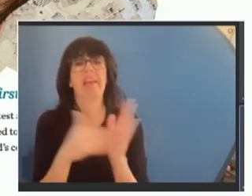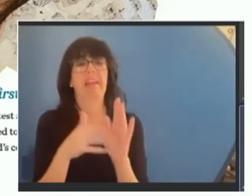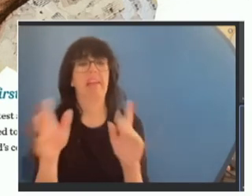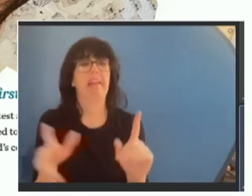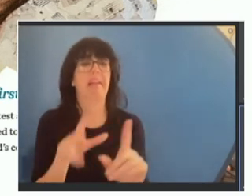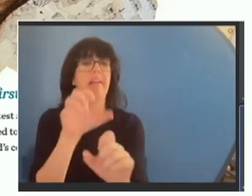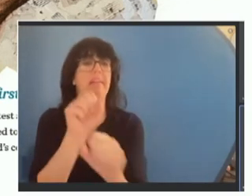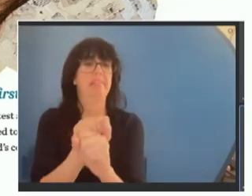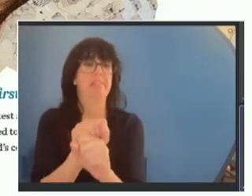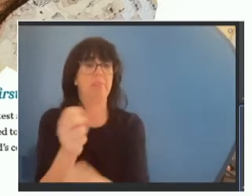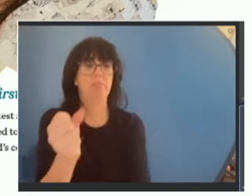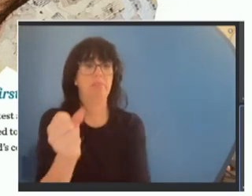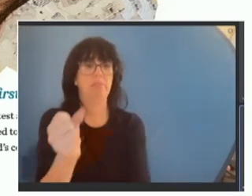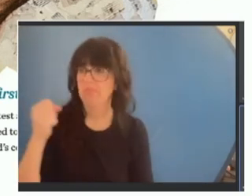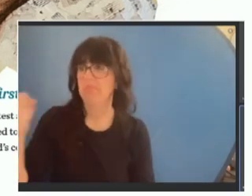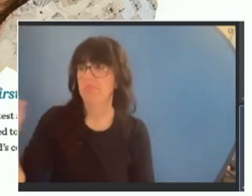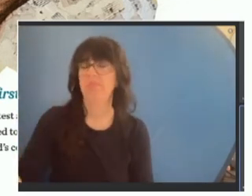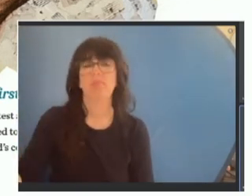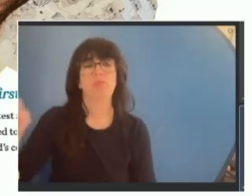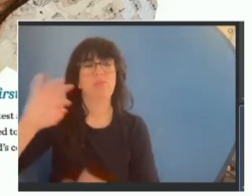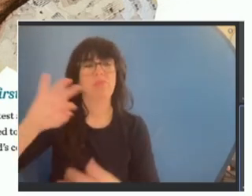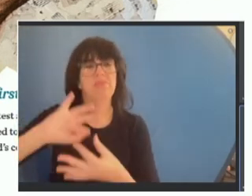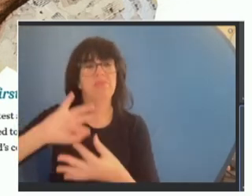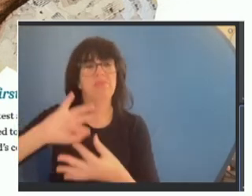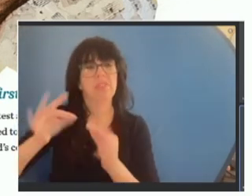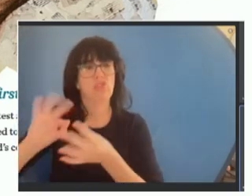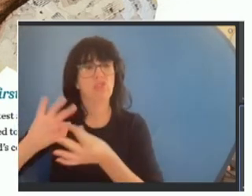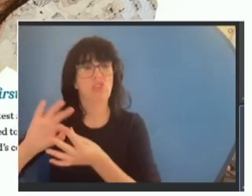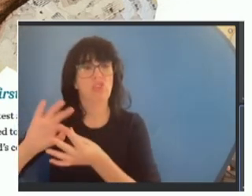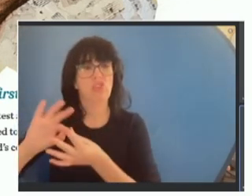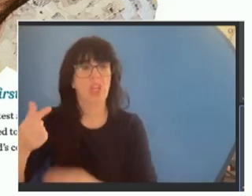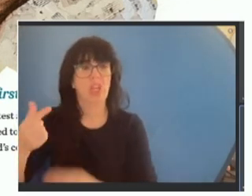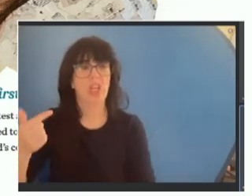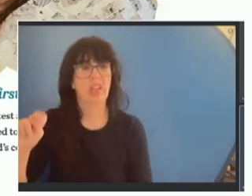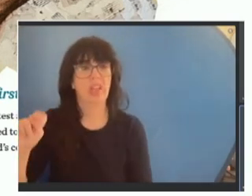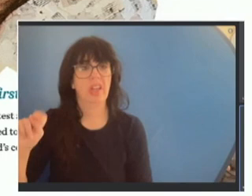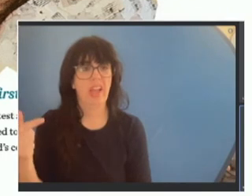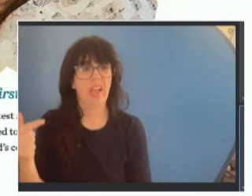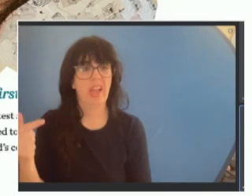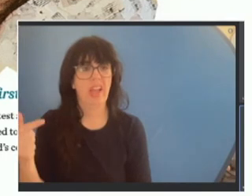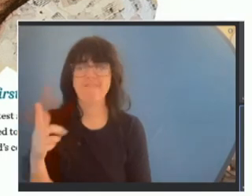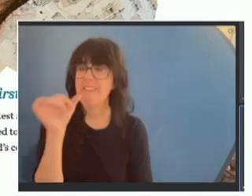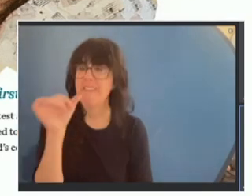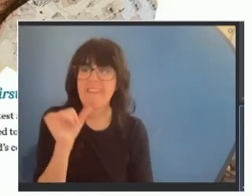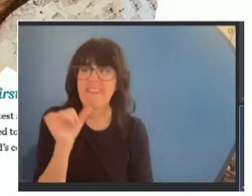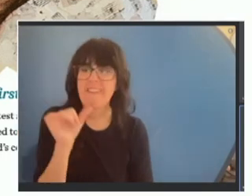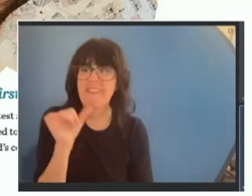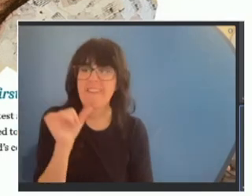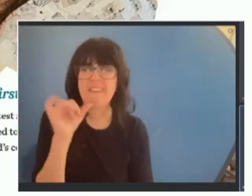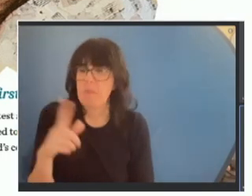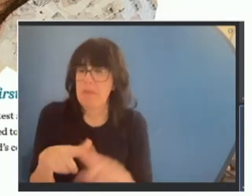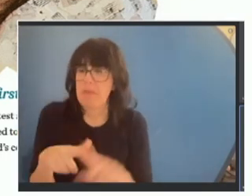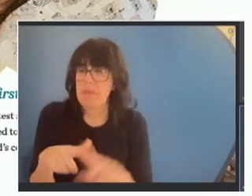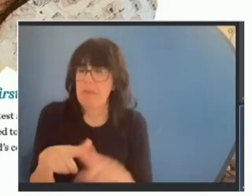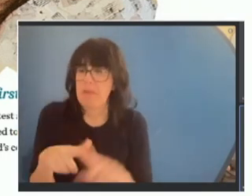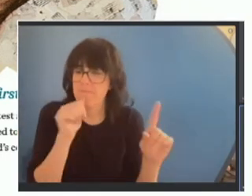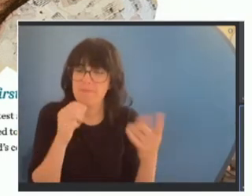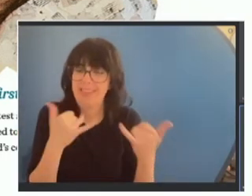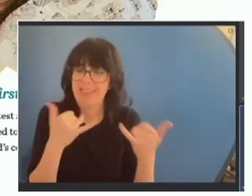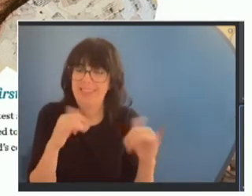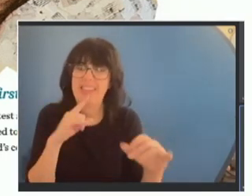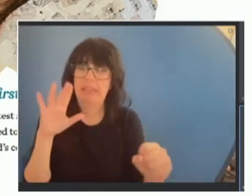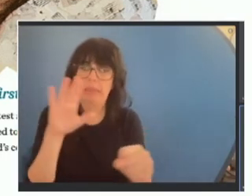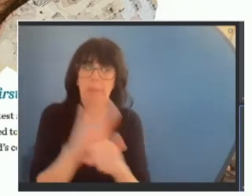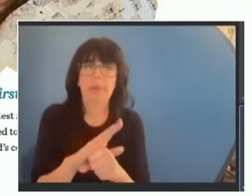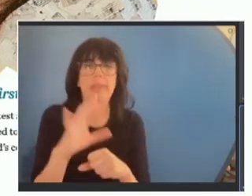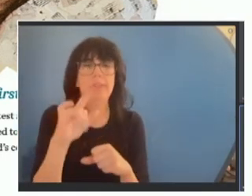chain gang. But the harsh treatment did not change Bayard's commitment to civil rights and his